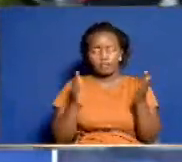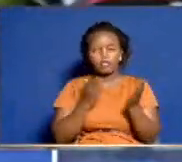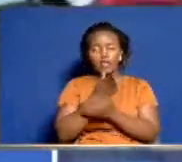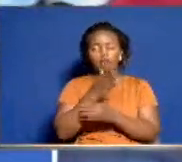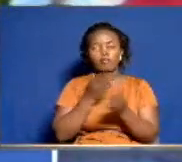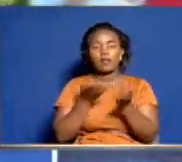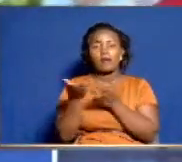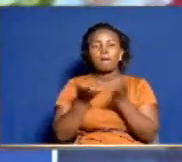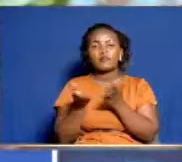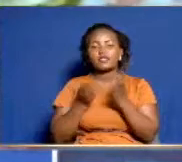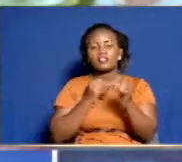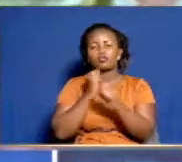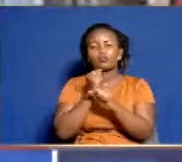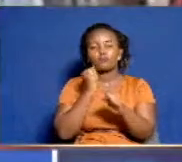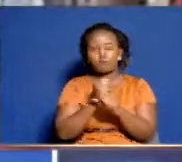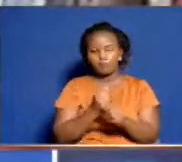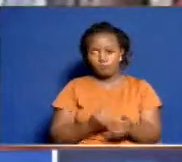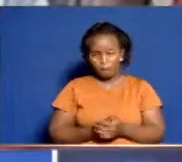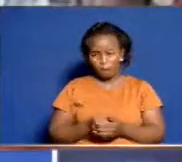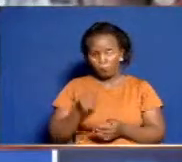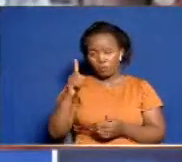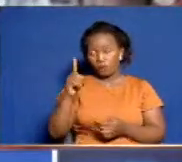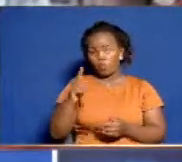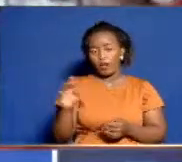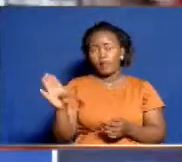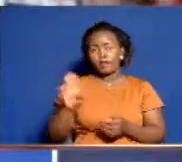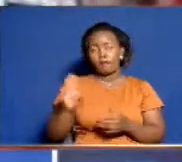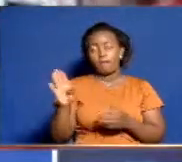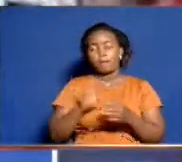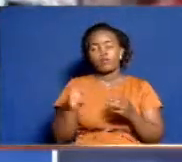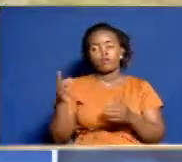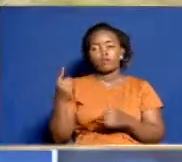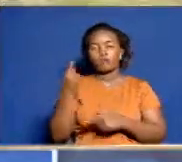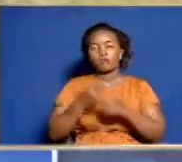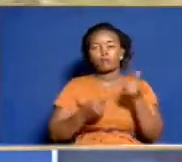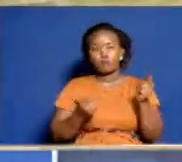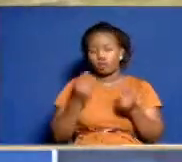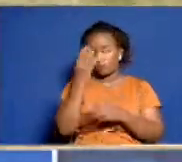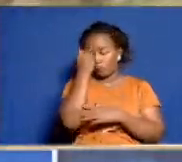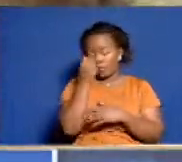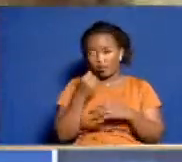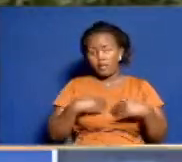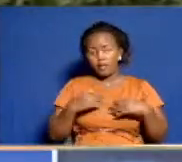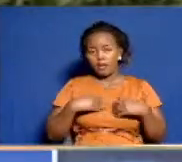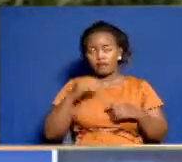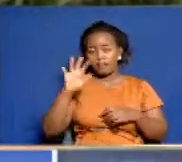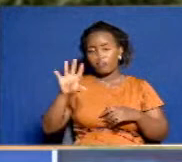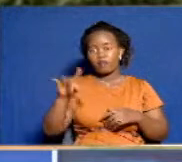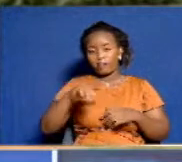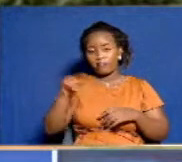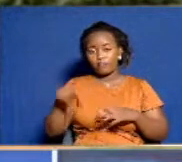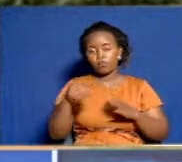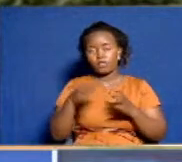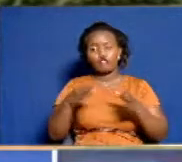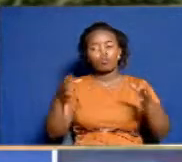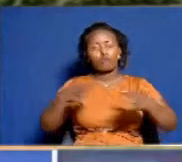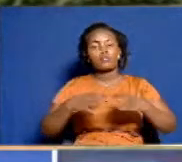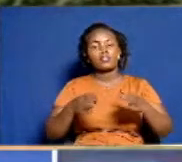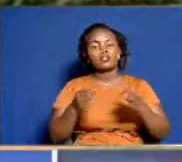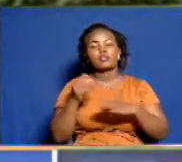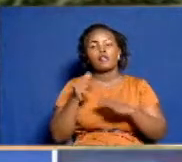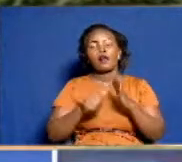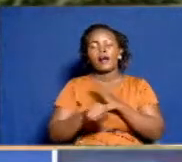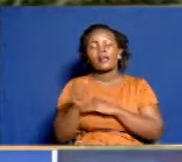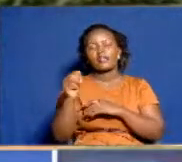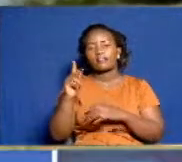operations. 1 billion shilling stimulus package was earmarked for engaging 5,500 community scouts under the Kenya